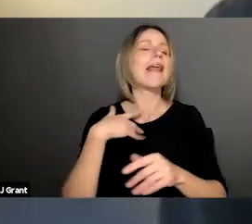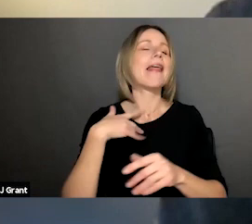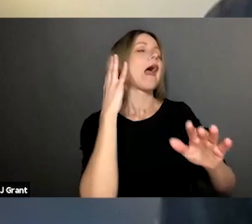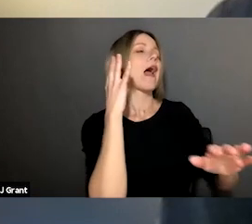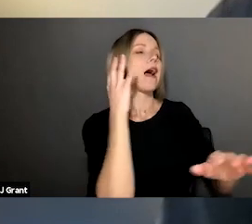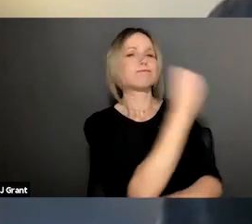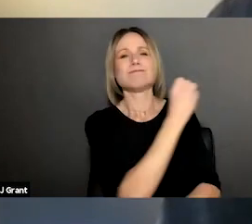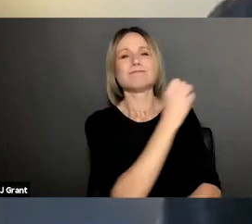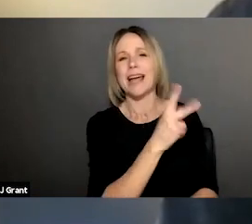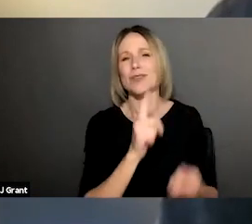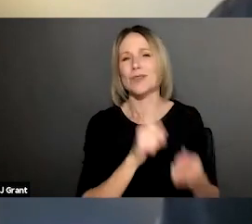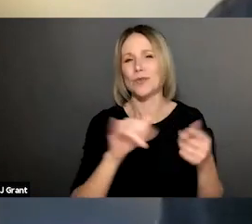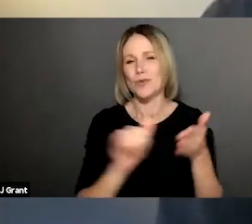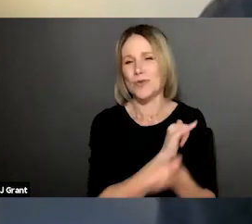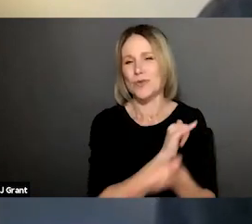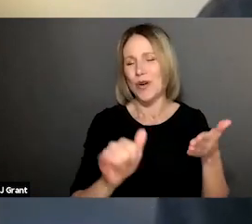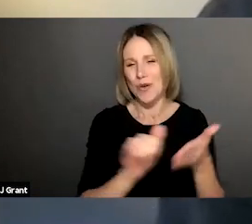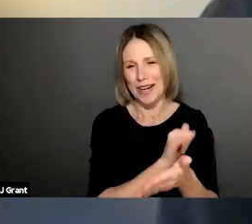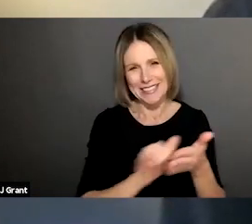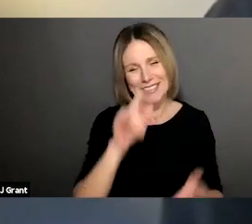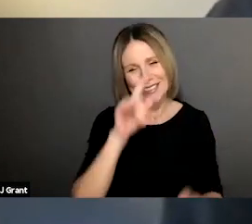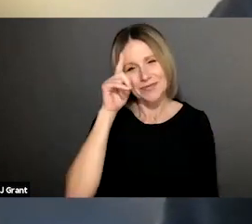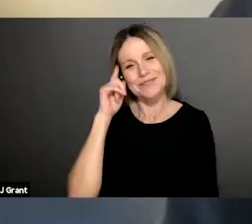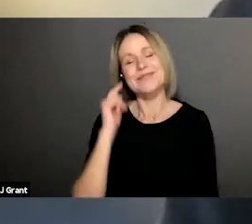my kid at COA. So